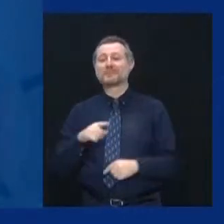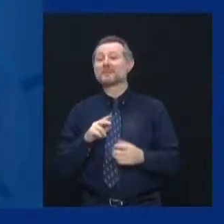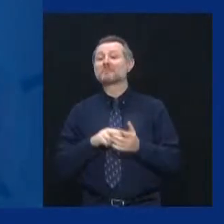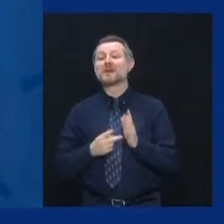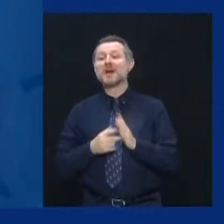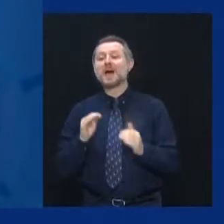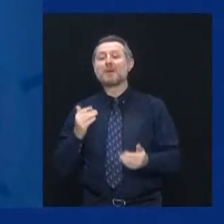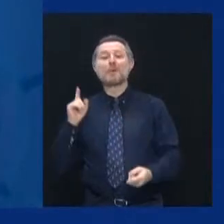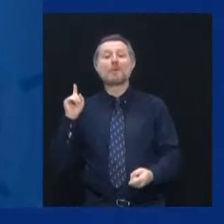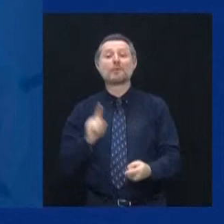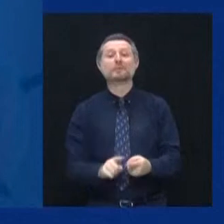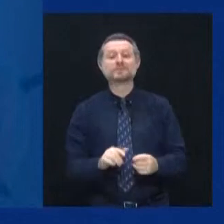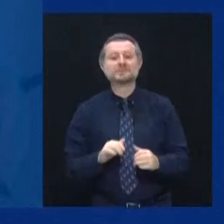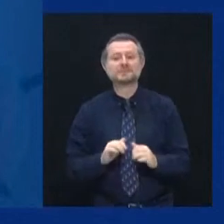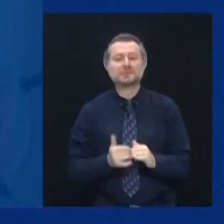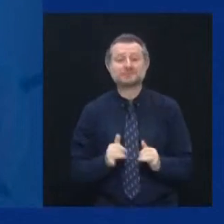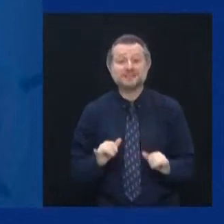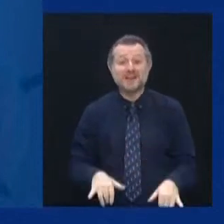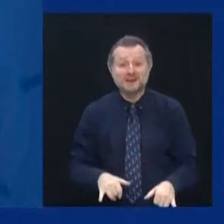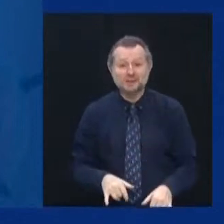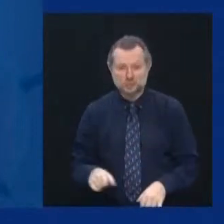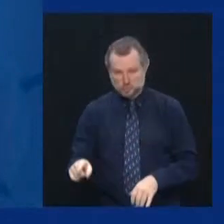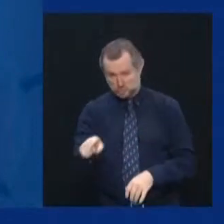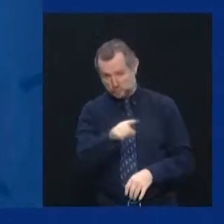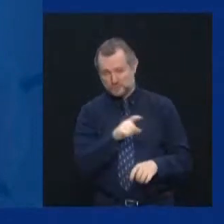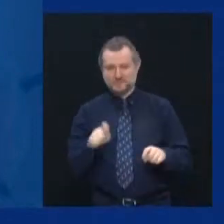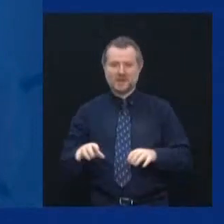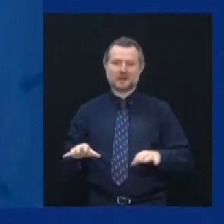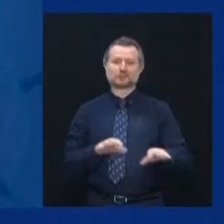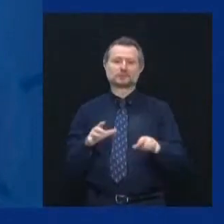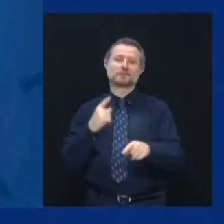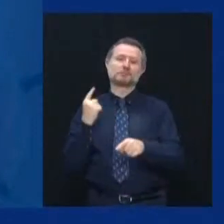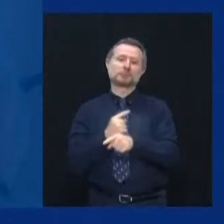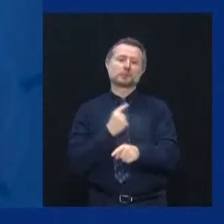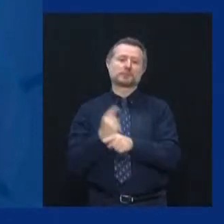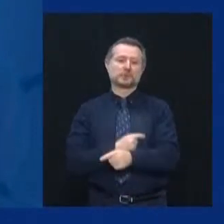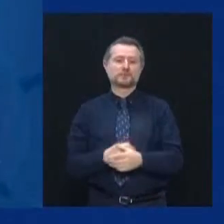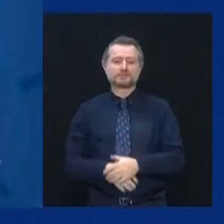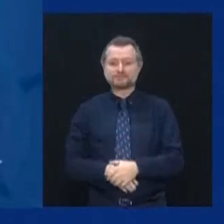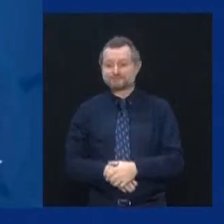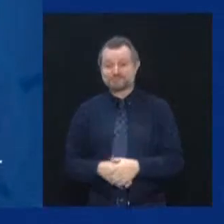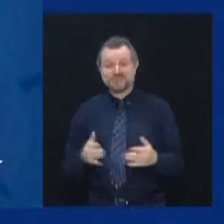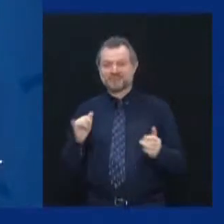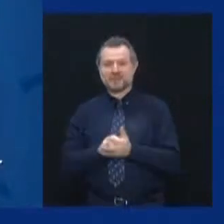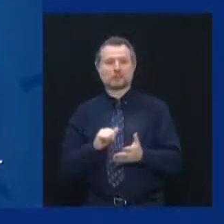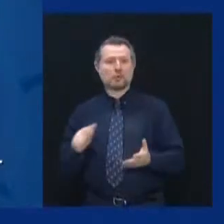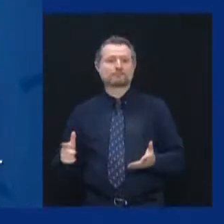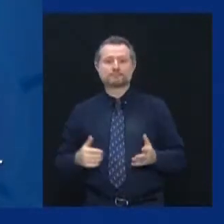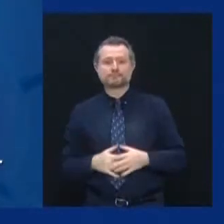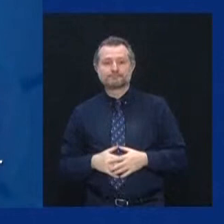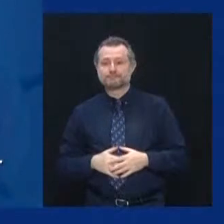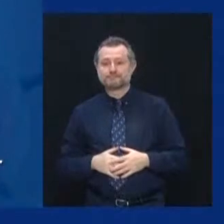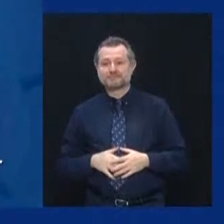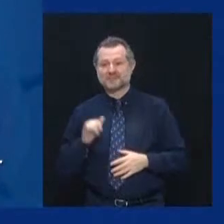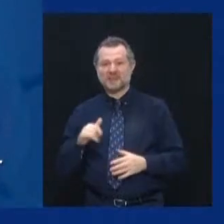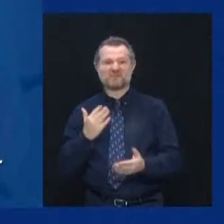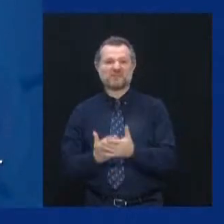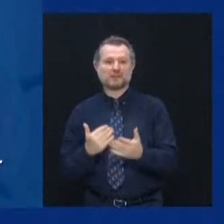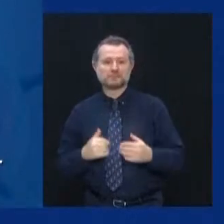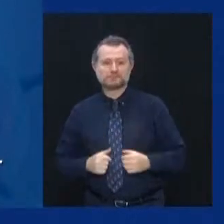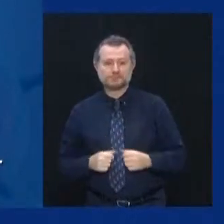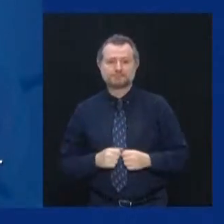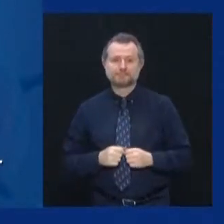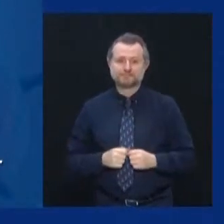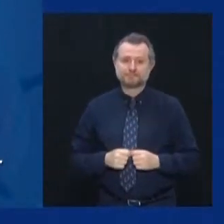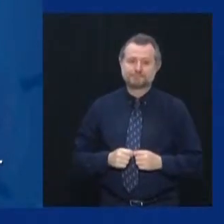community spread? The community acts differently. That's the simple truism here.